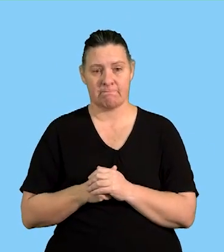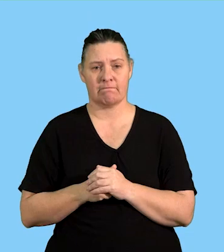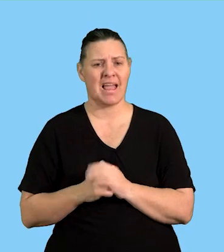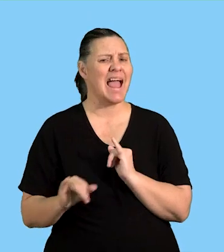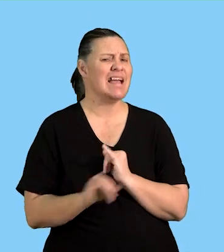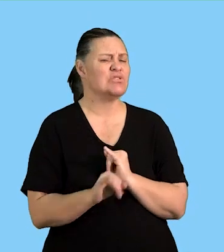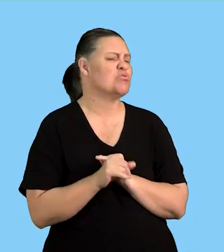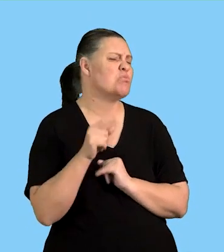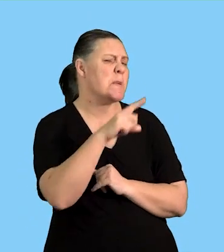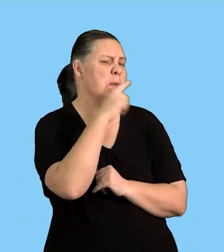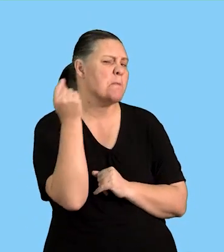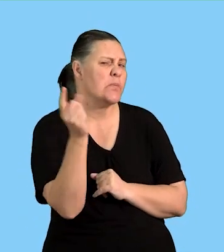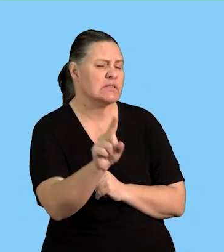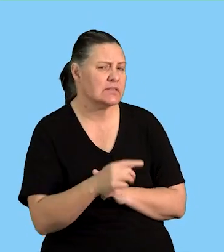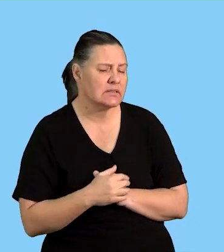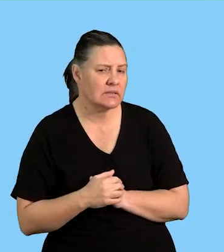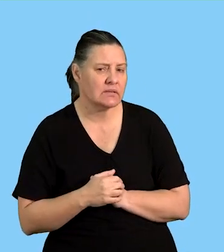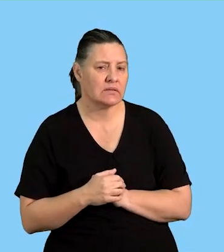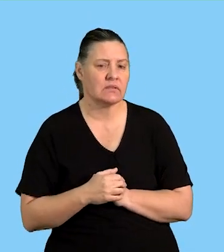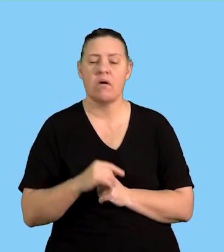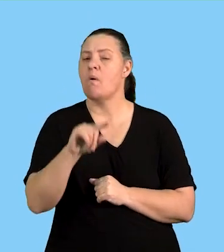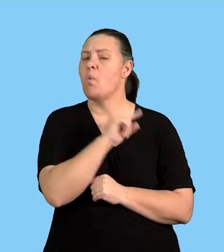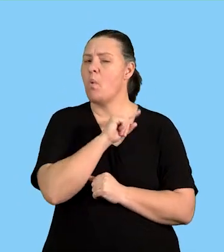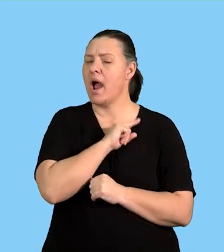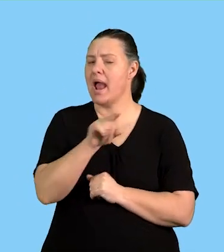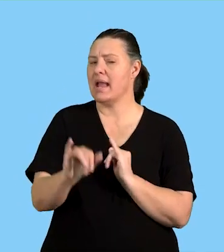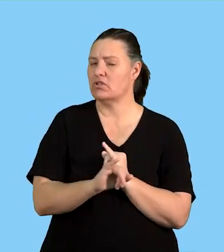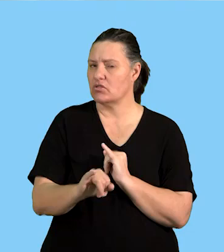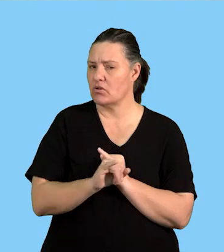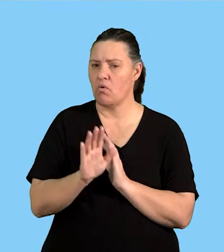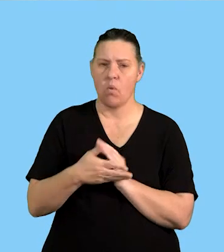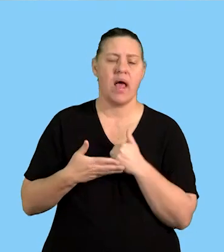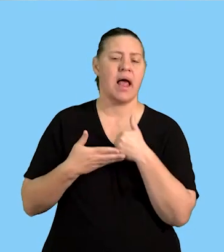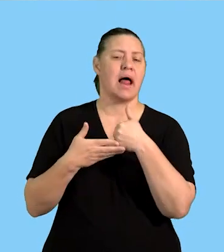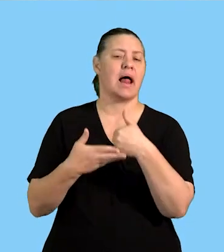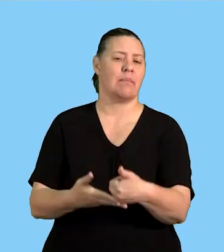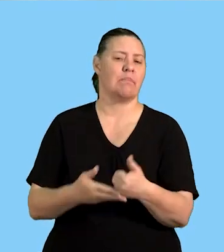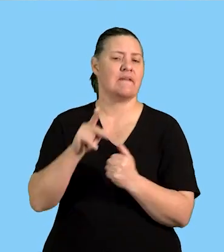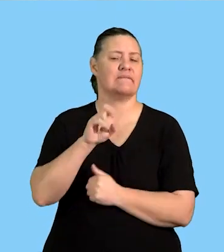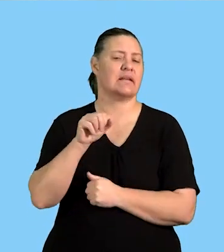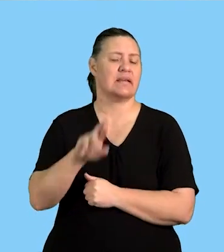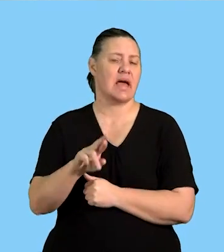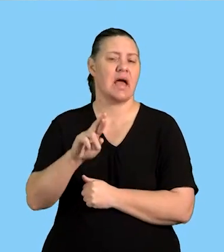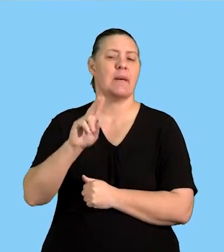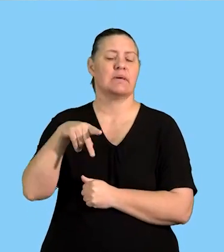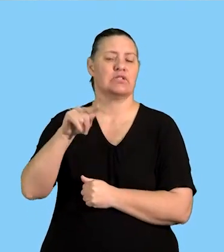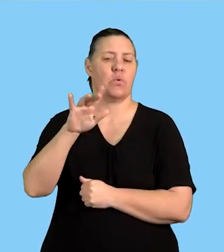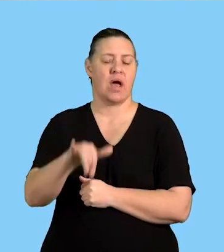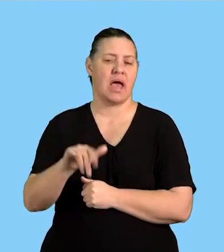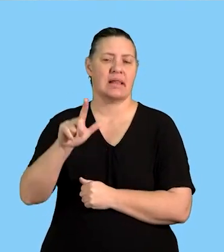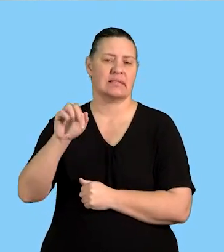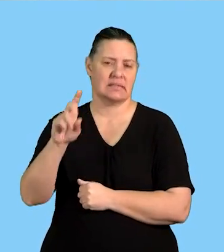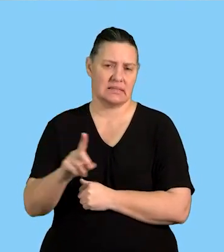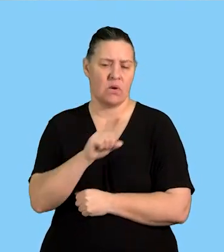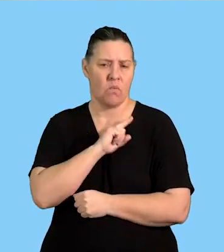companies. Which institution is that one? Why is that institution not helping Venter Pty